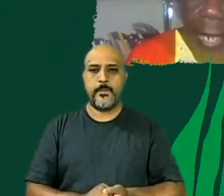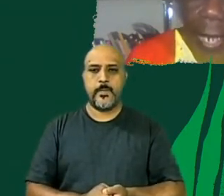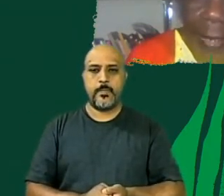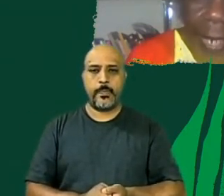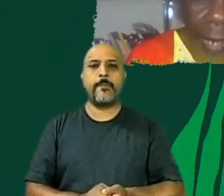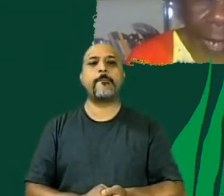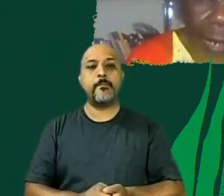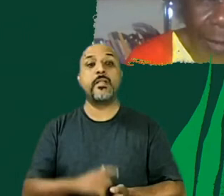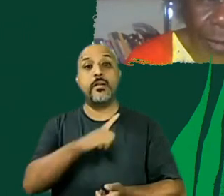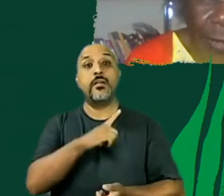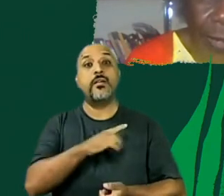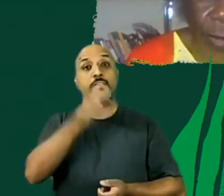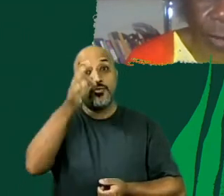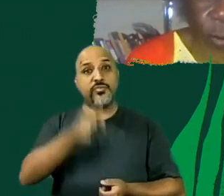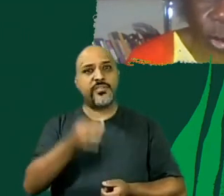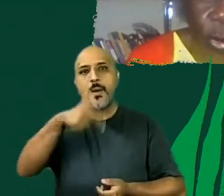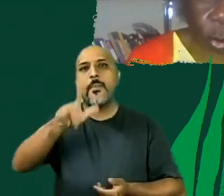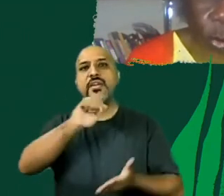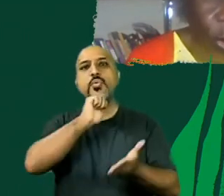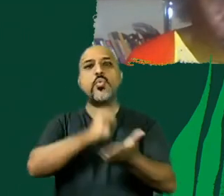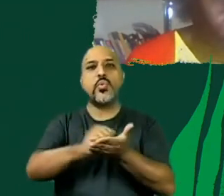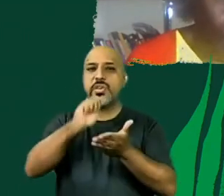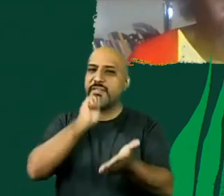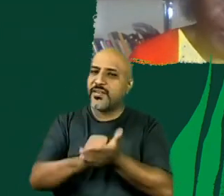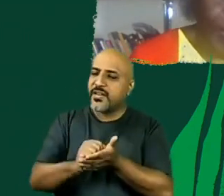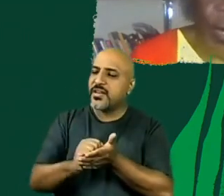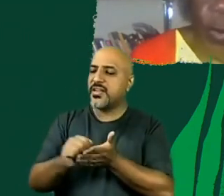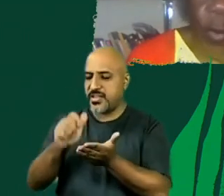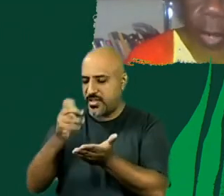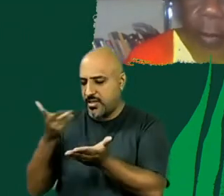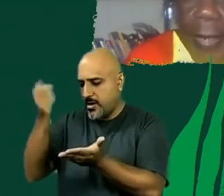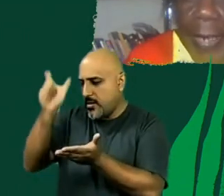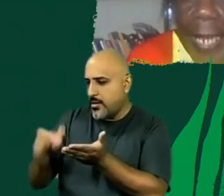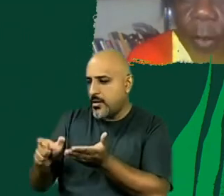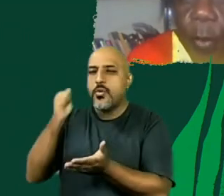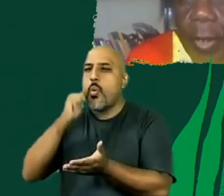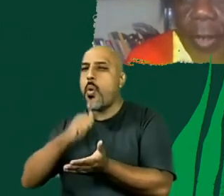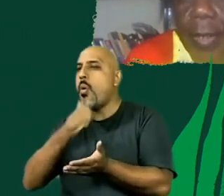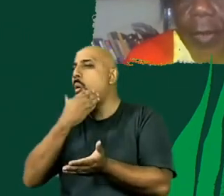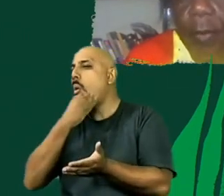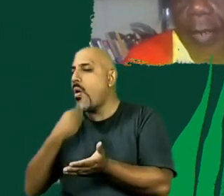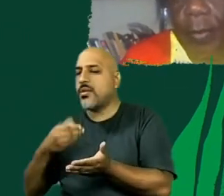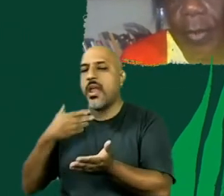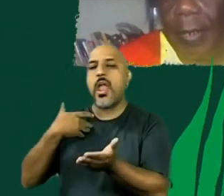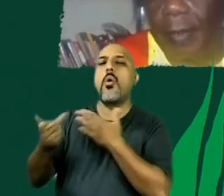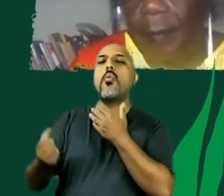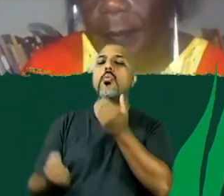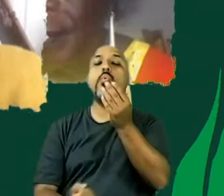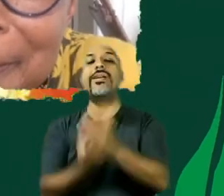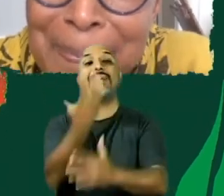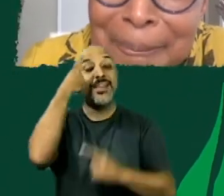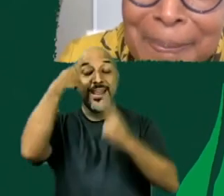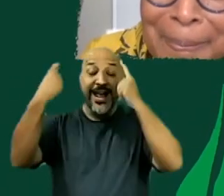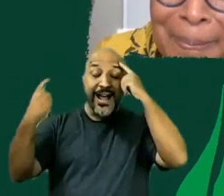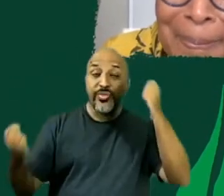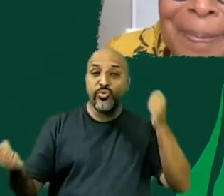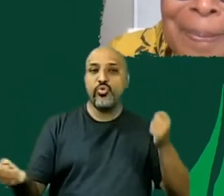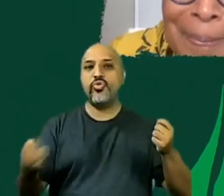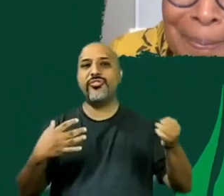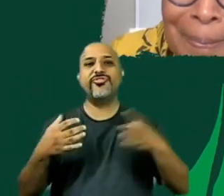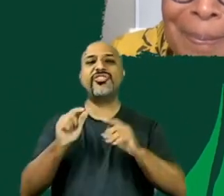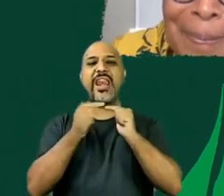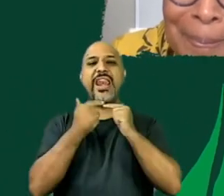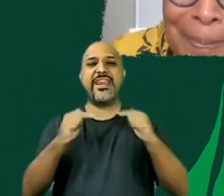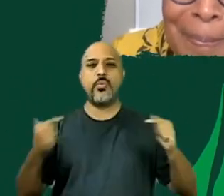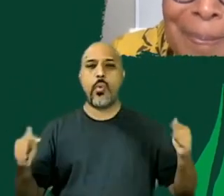And precisely writing and writers, women writers, they're creators of writing